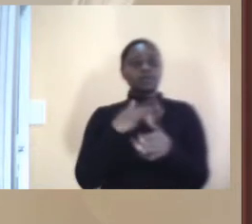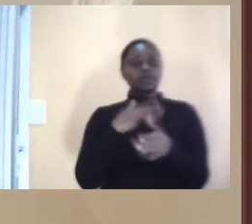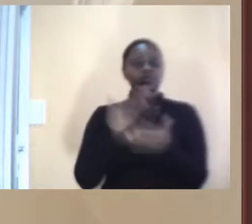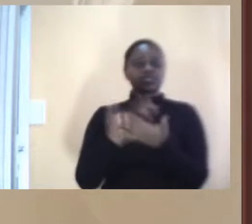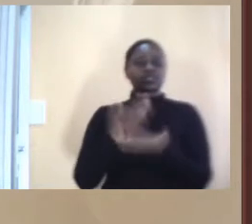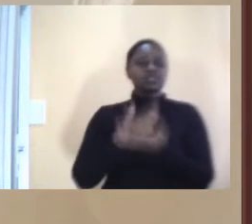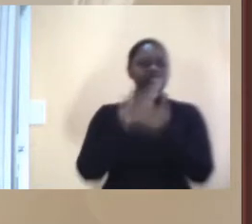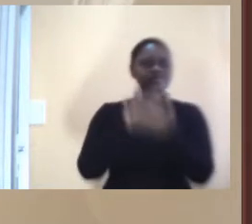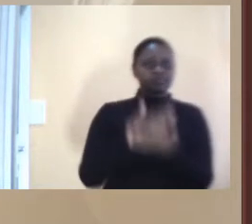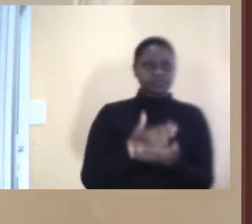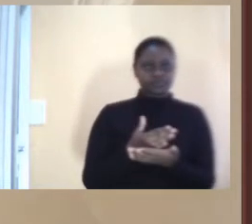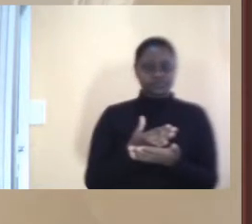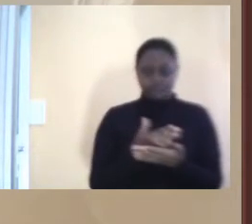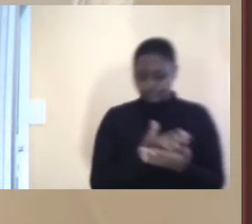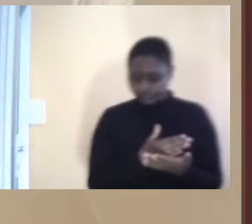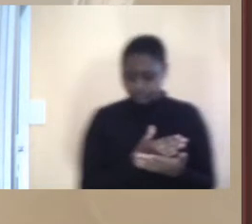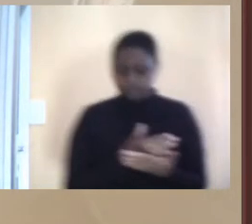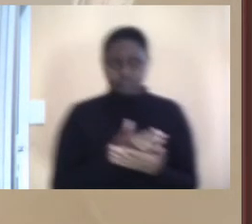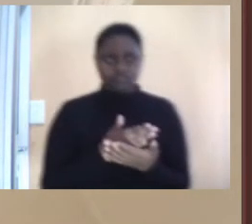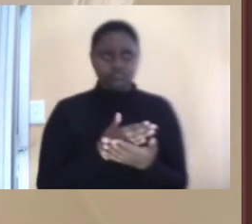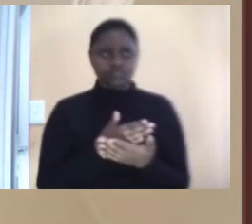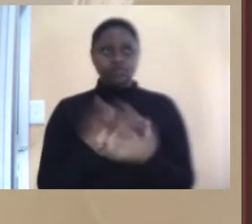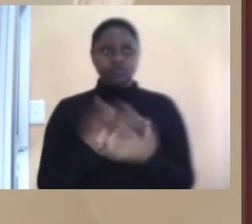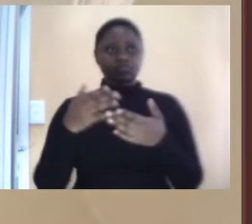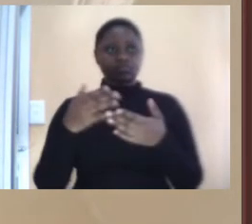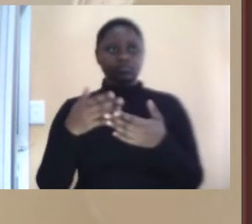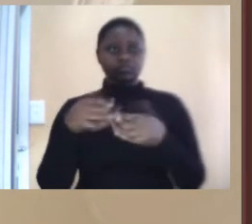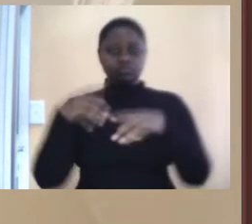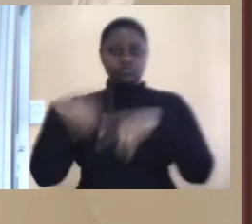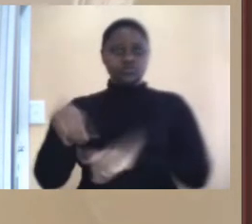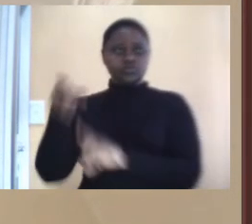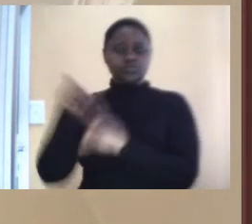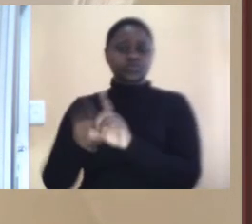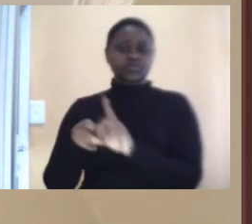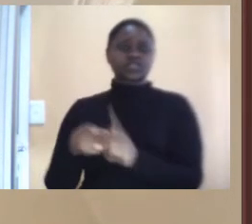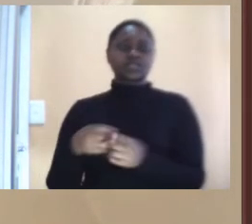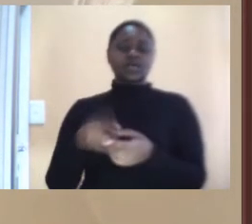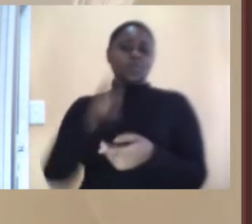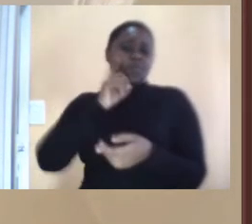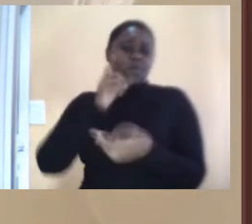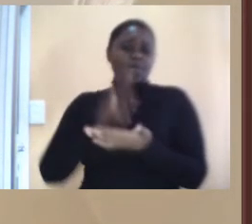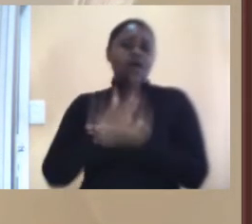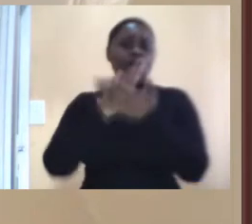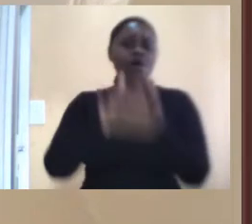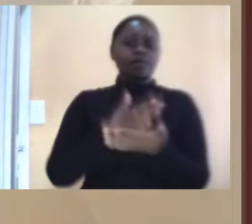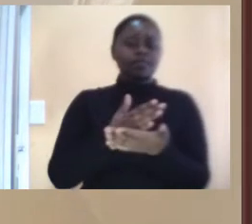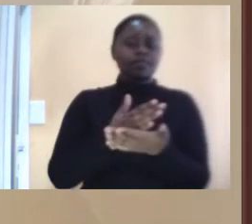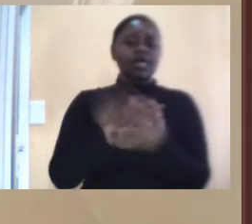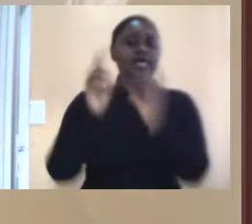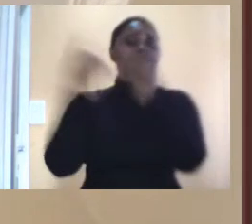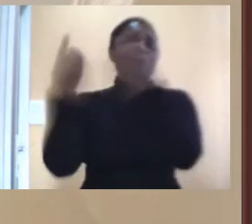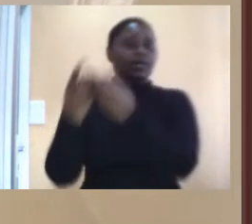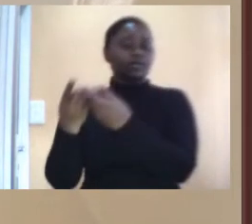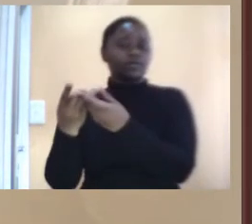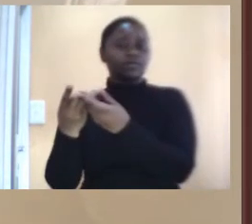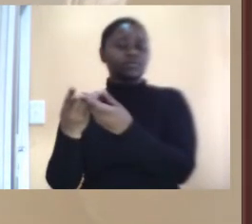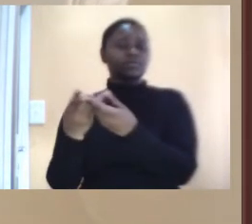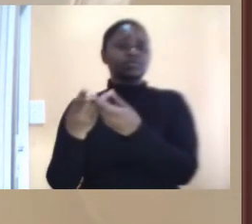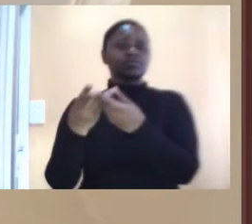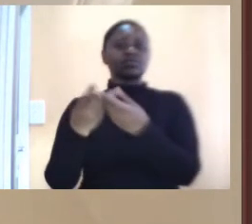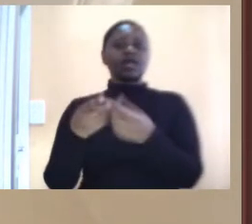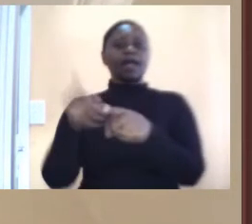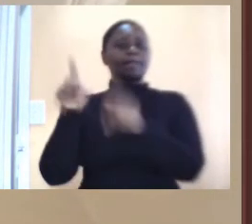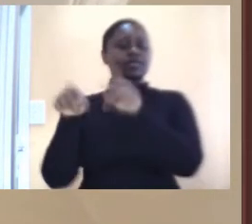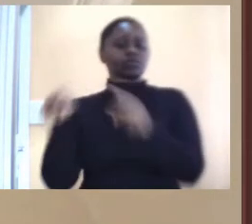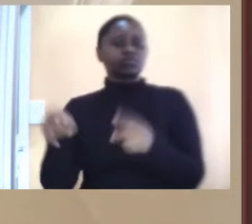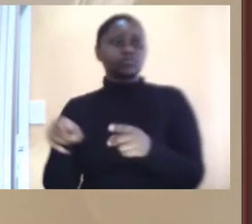silekelele. Akhona-ke amasimu ngempela, Chairperson, esiwabonelele azosizwa ukuthi i-department udard in